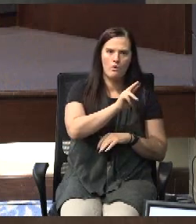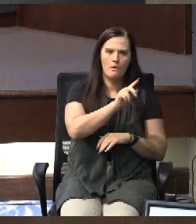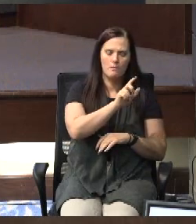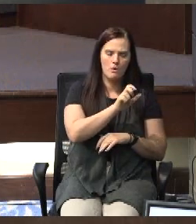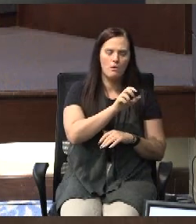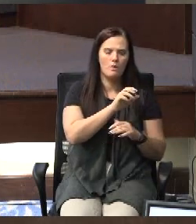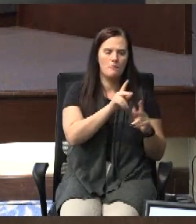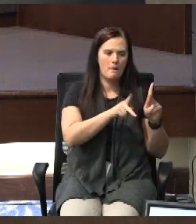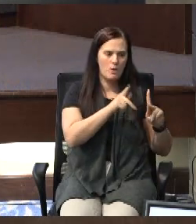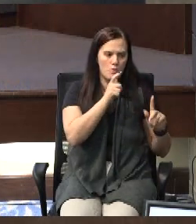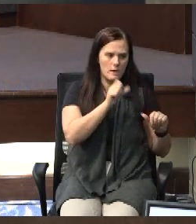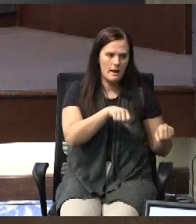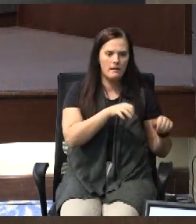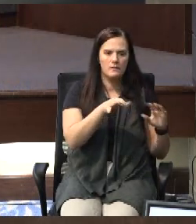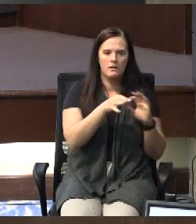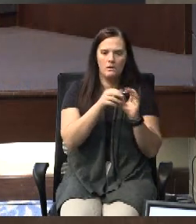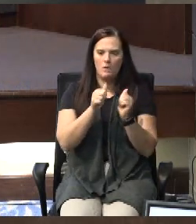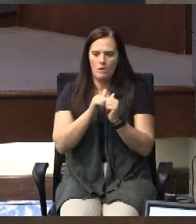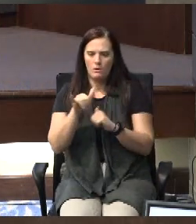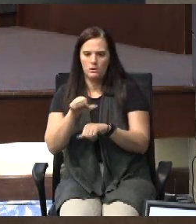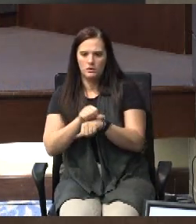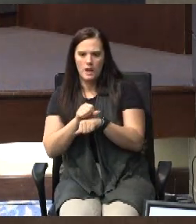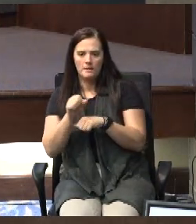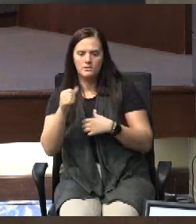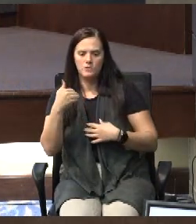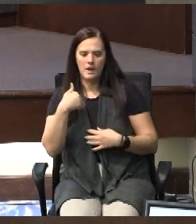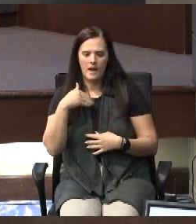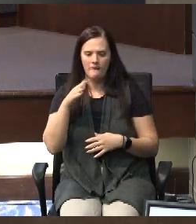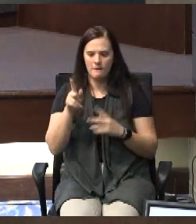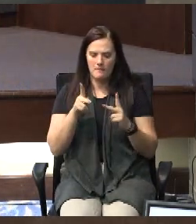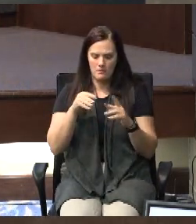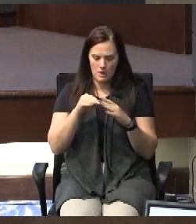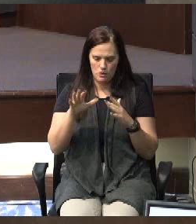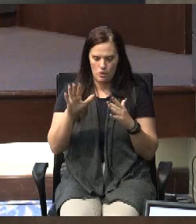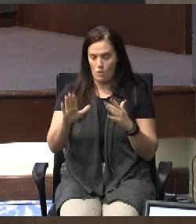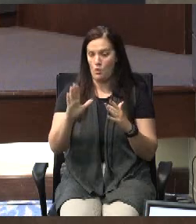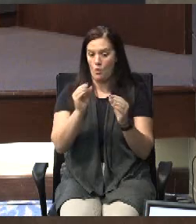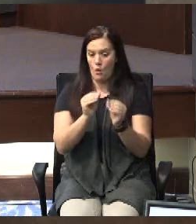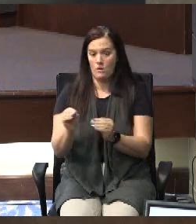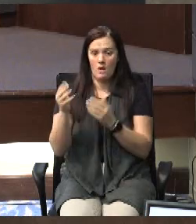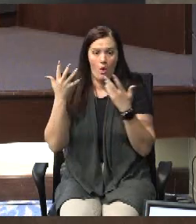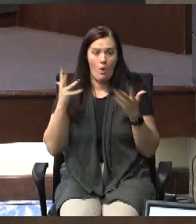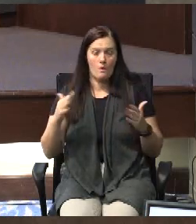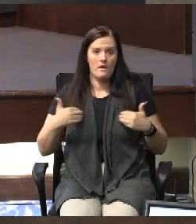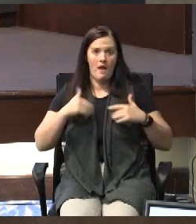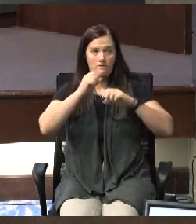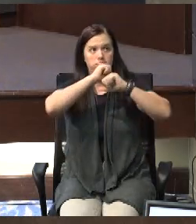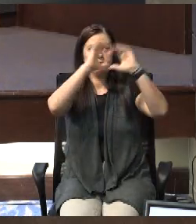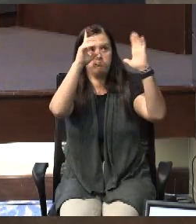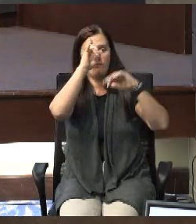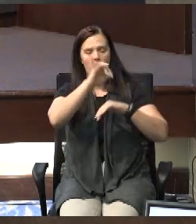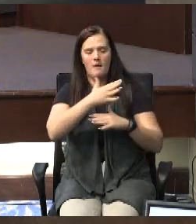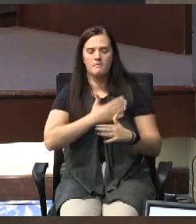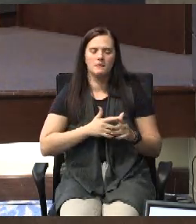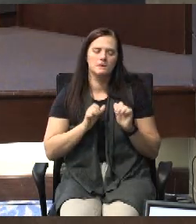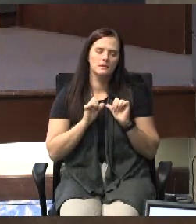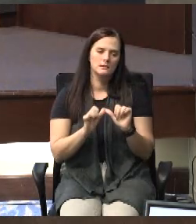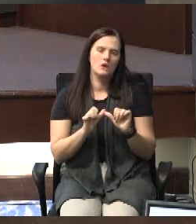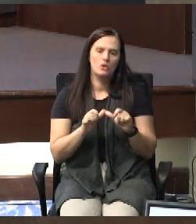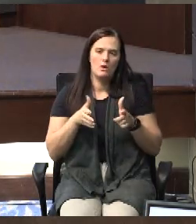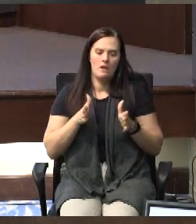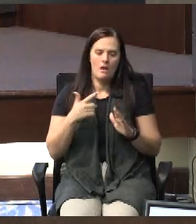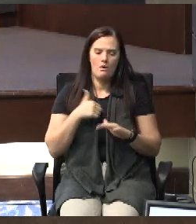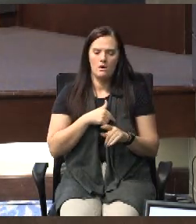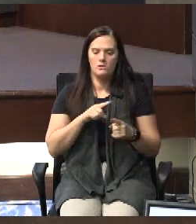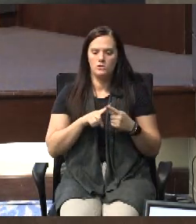jobs is something that is of high priority to us. So as you have vision, or your organization has vision for that, please continue to allow